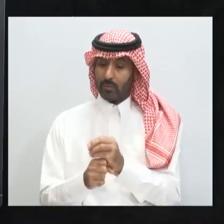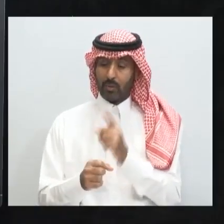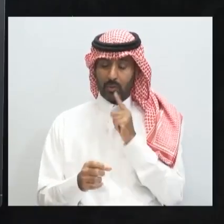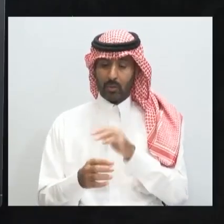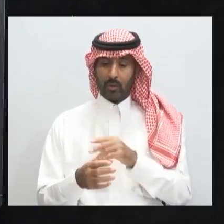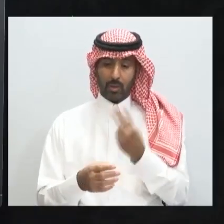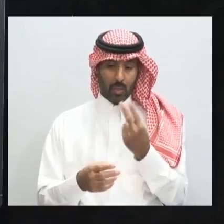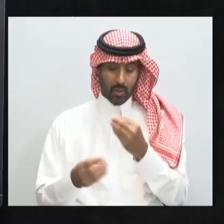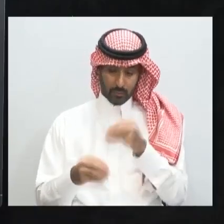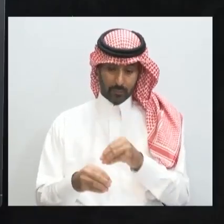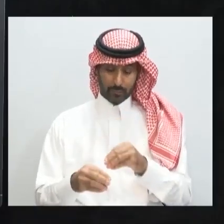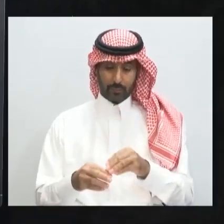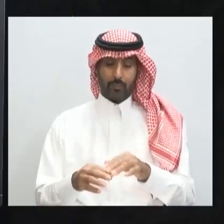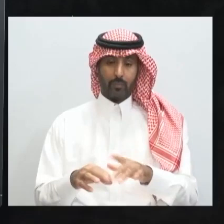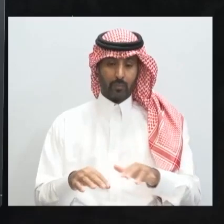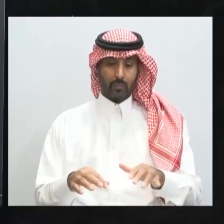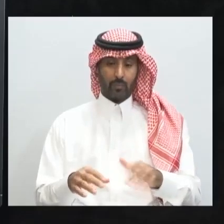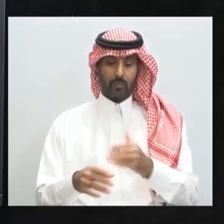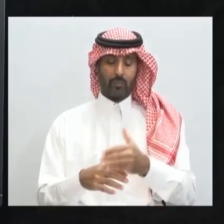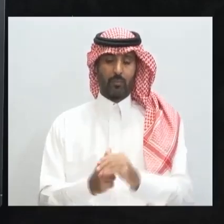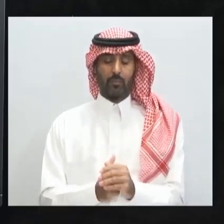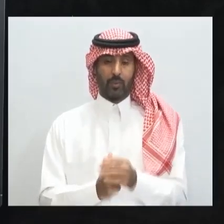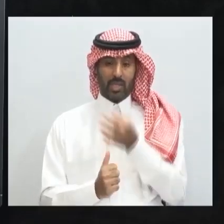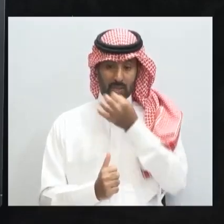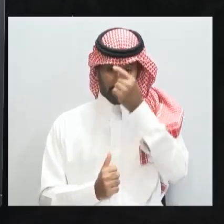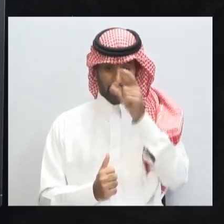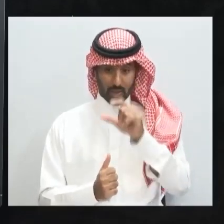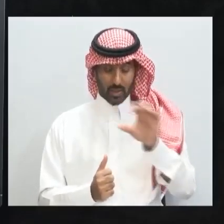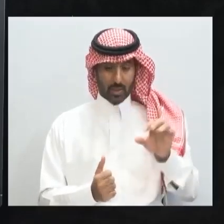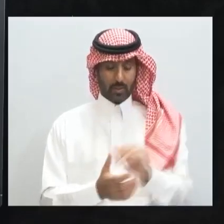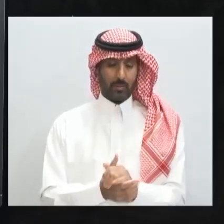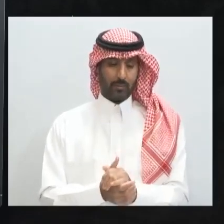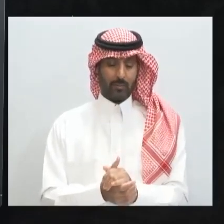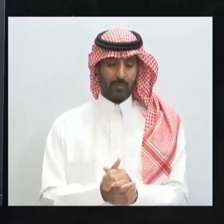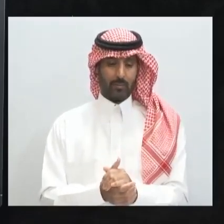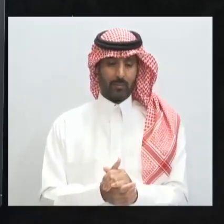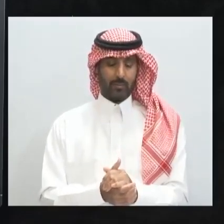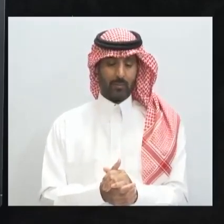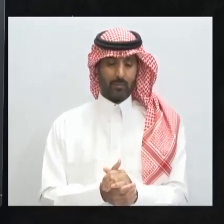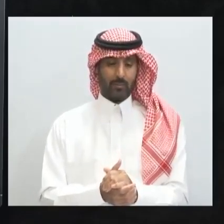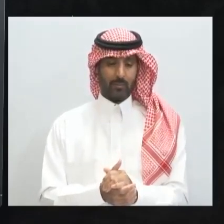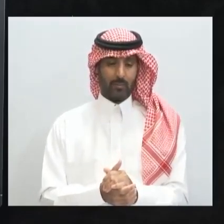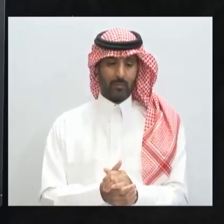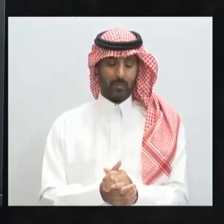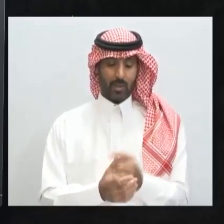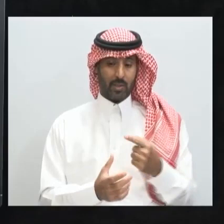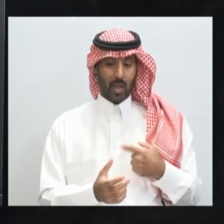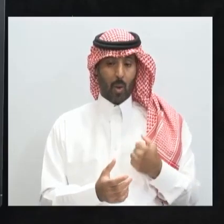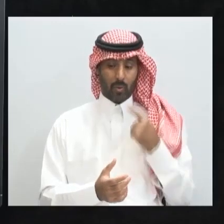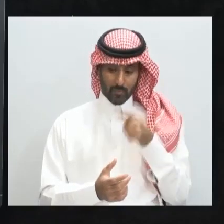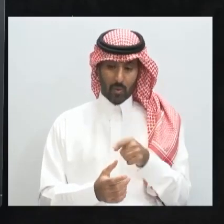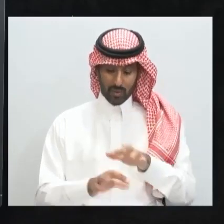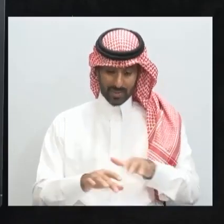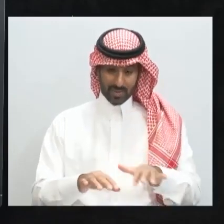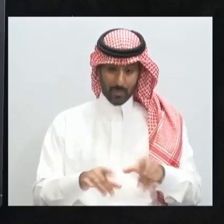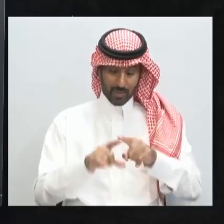computer here. We have here, it is an adjective. And the hint here is that actually you have the noun mentioned.